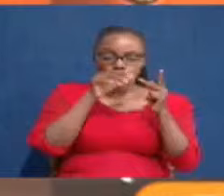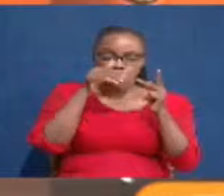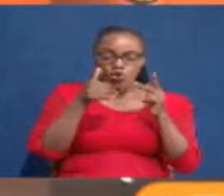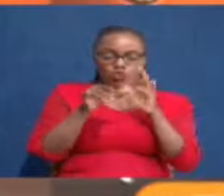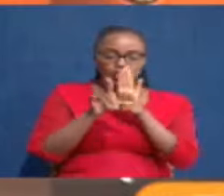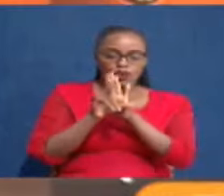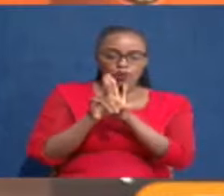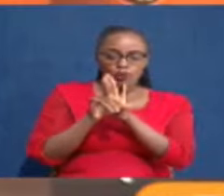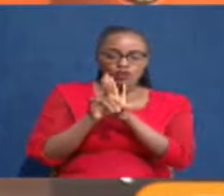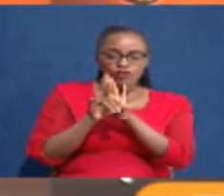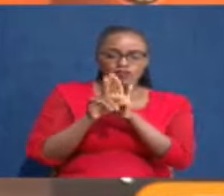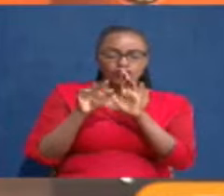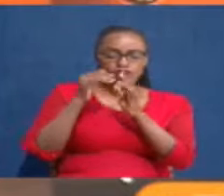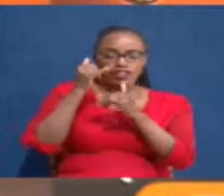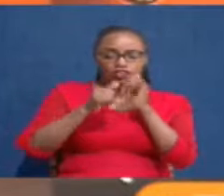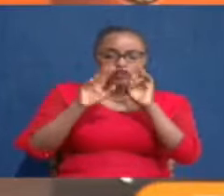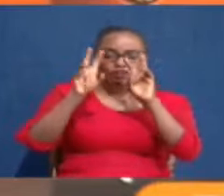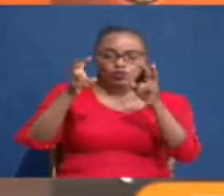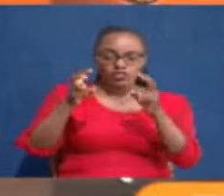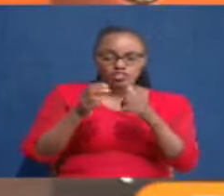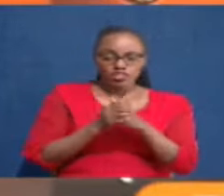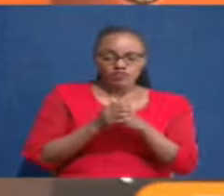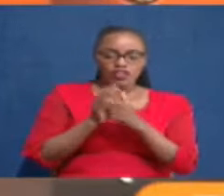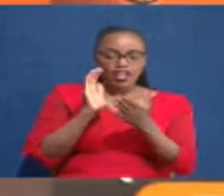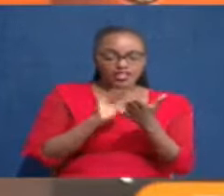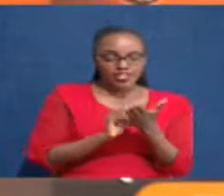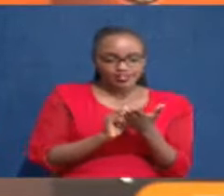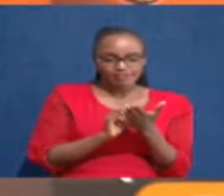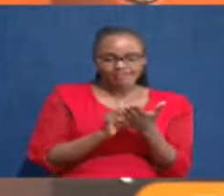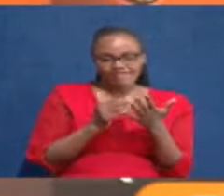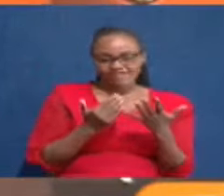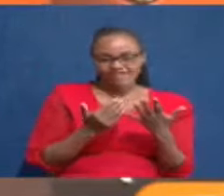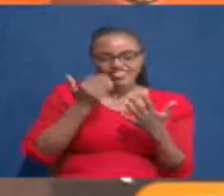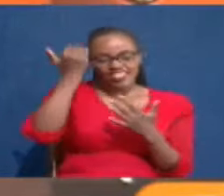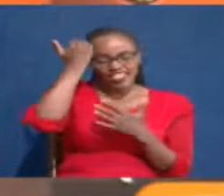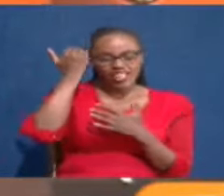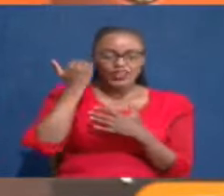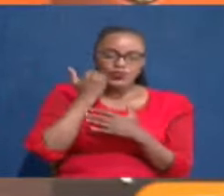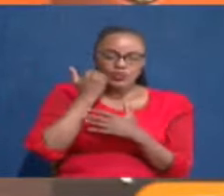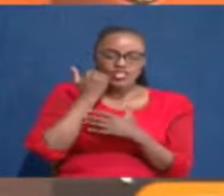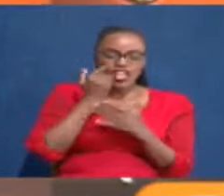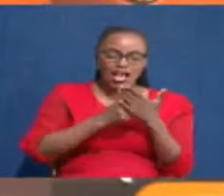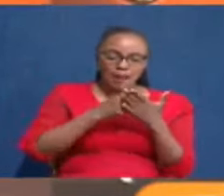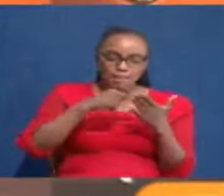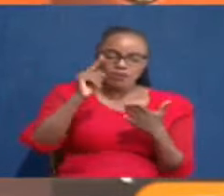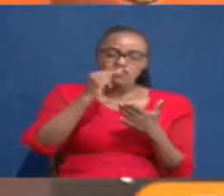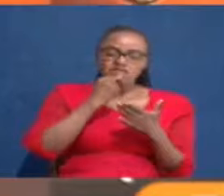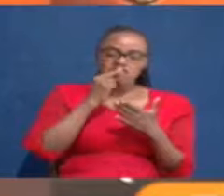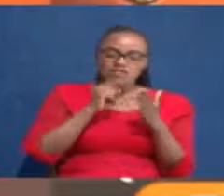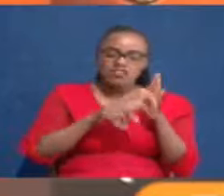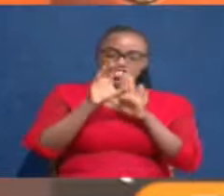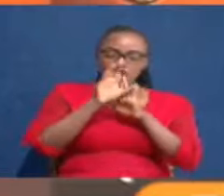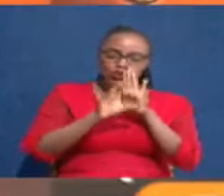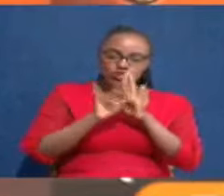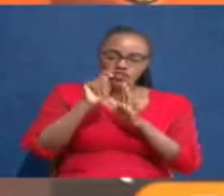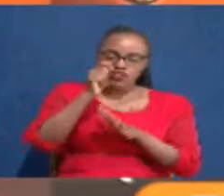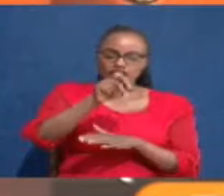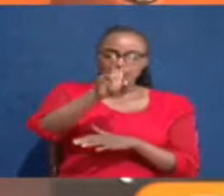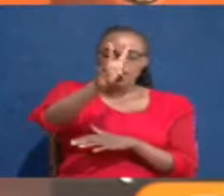the law." End quote. Once again, the courts upholding the Constitution of Kenya